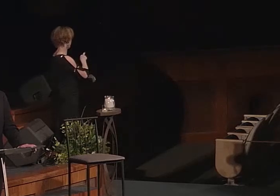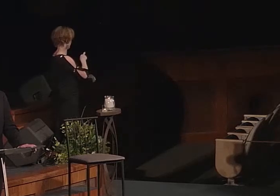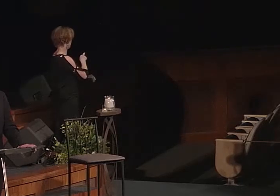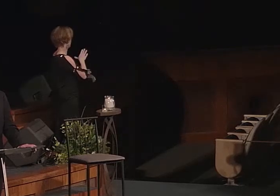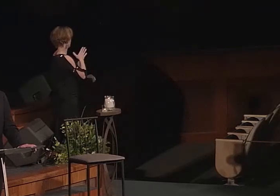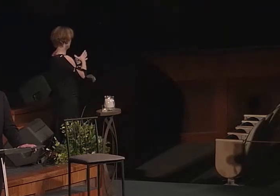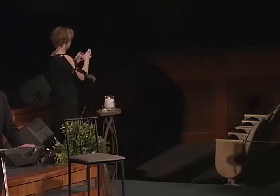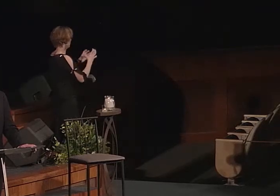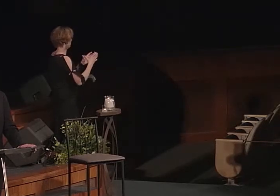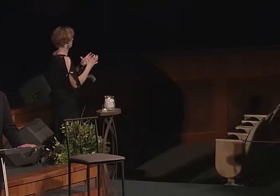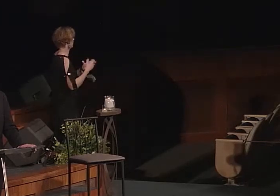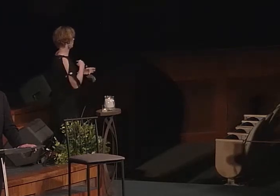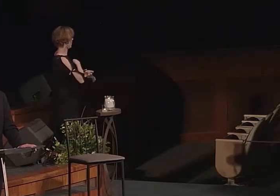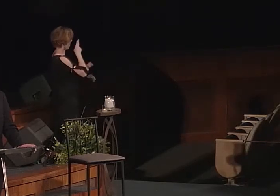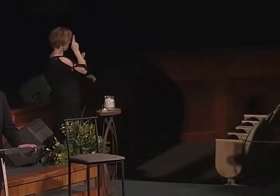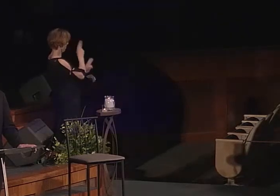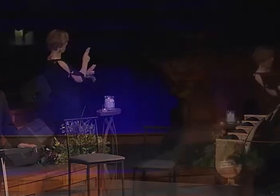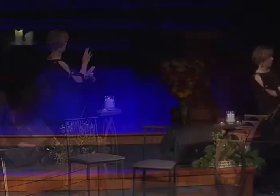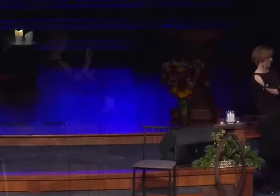honor that.